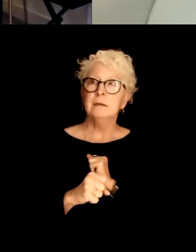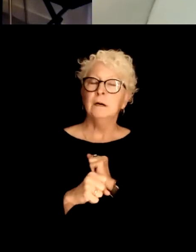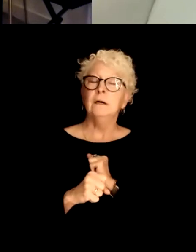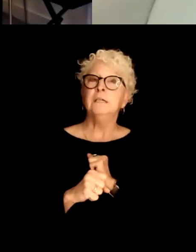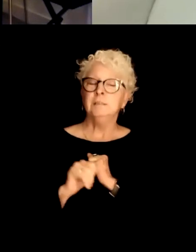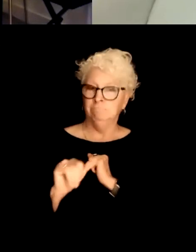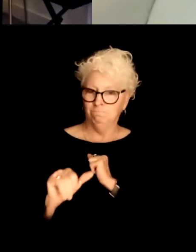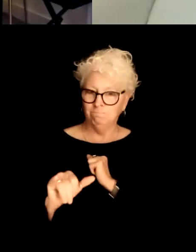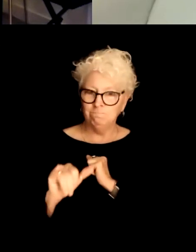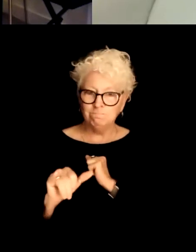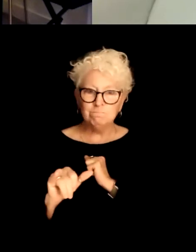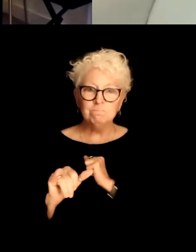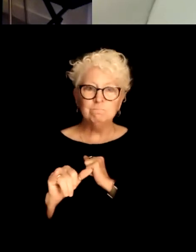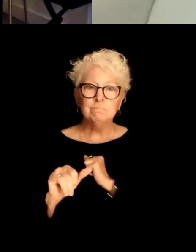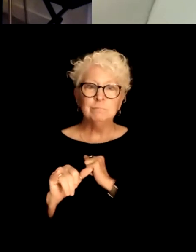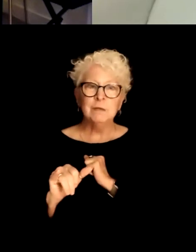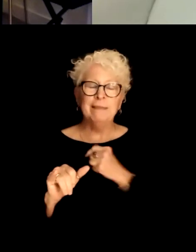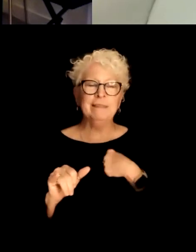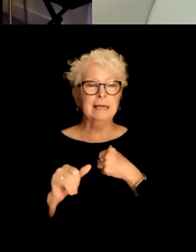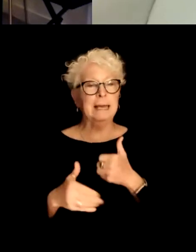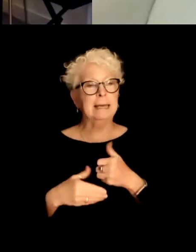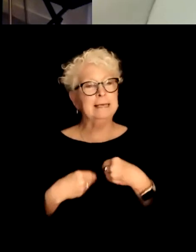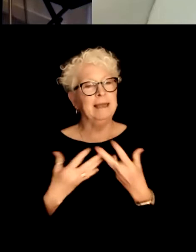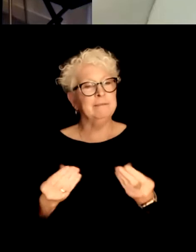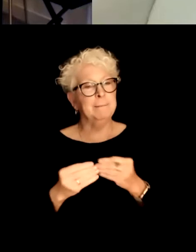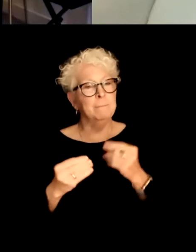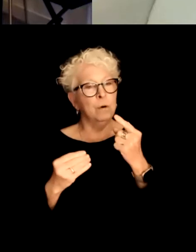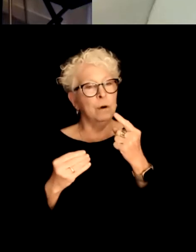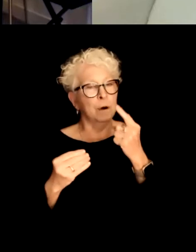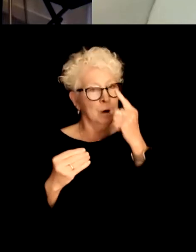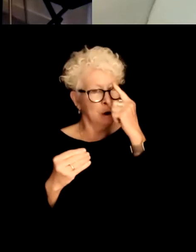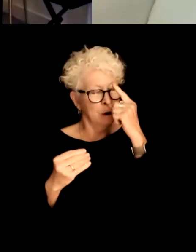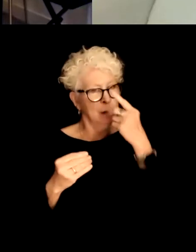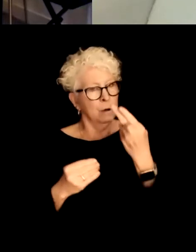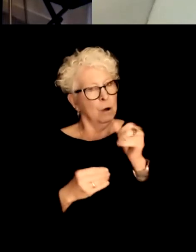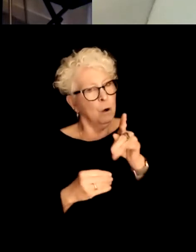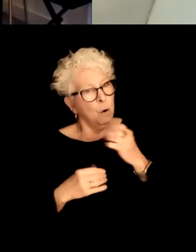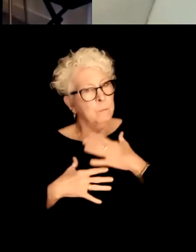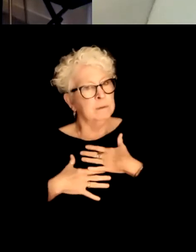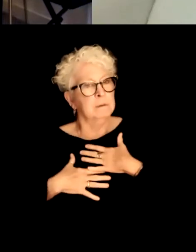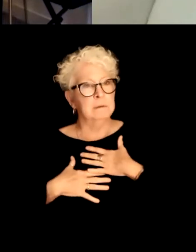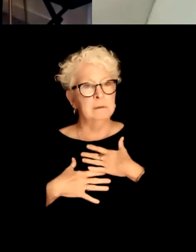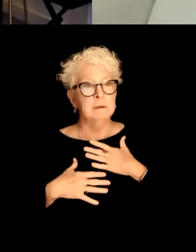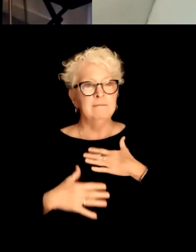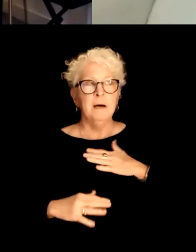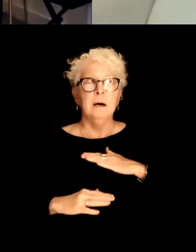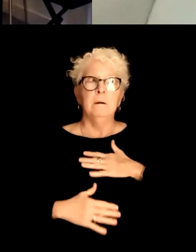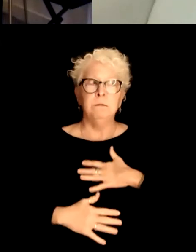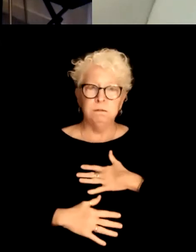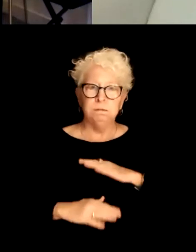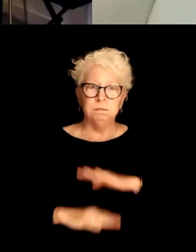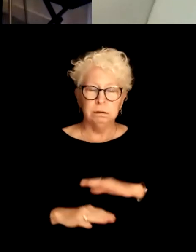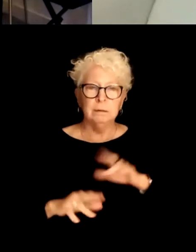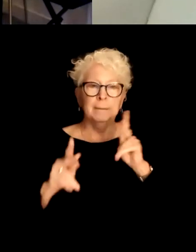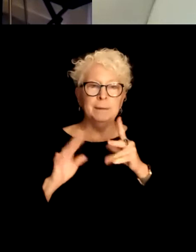lot of hope and solace in both the message, but also that, hey, the community rallied together around this person